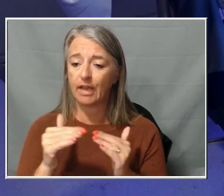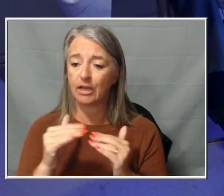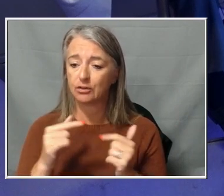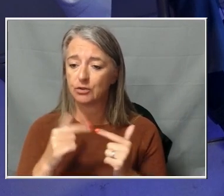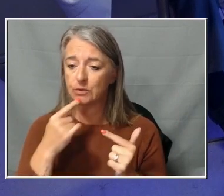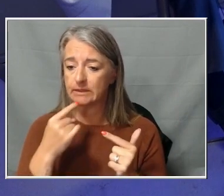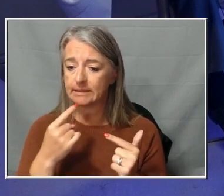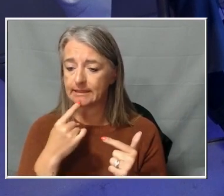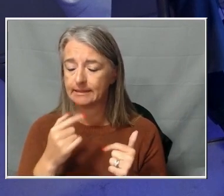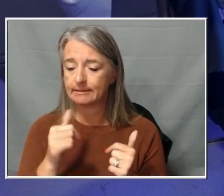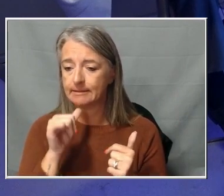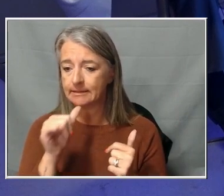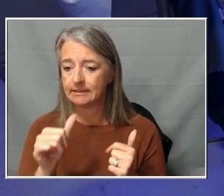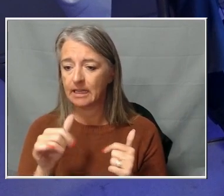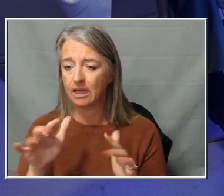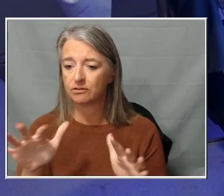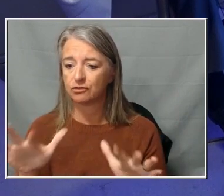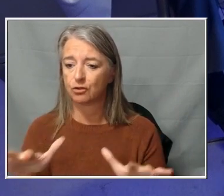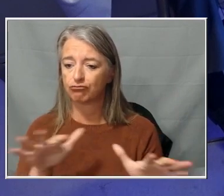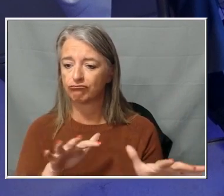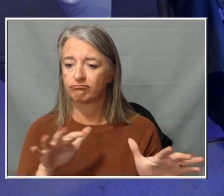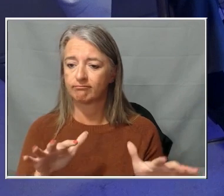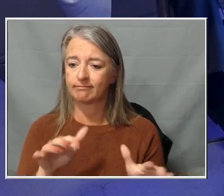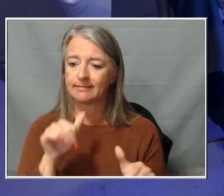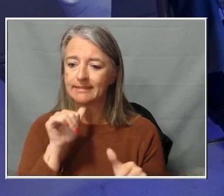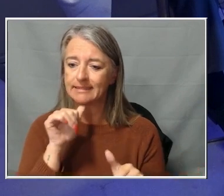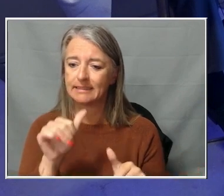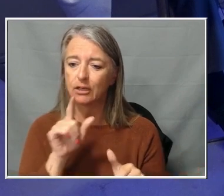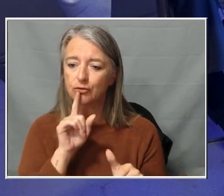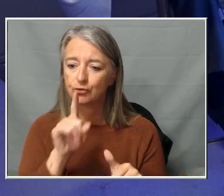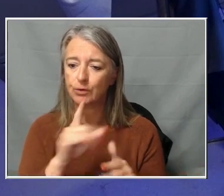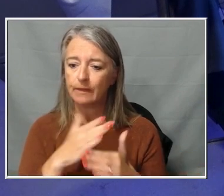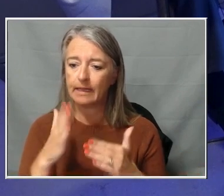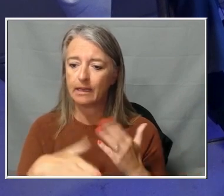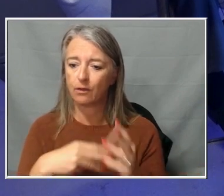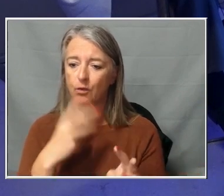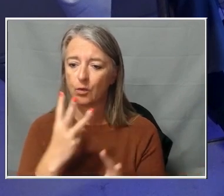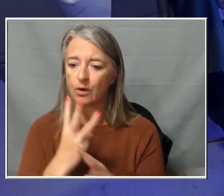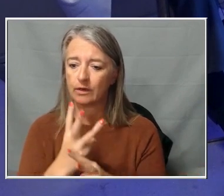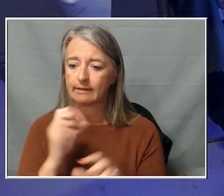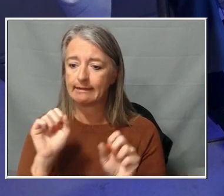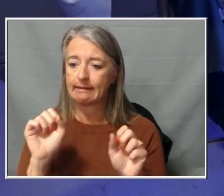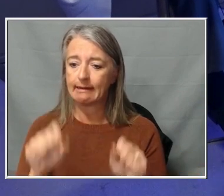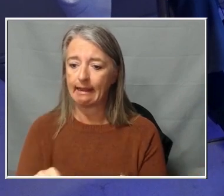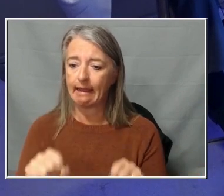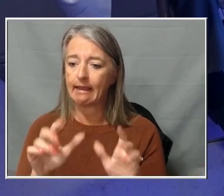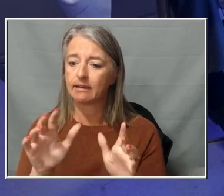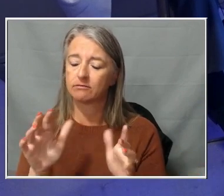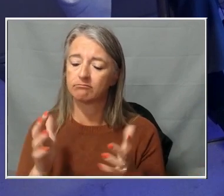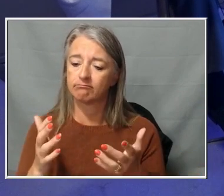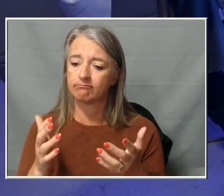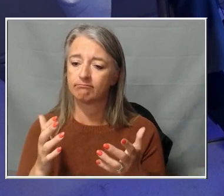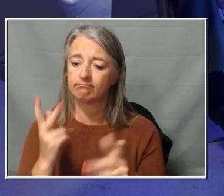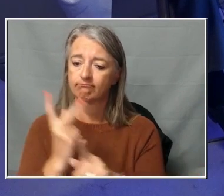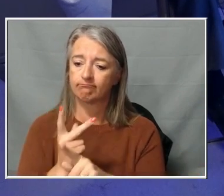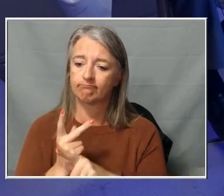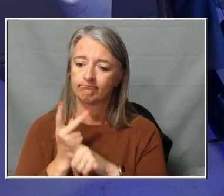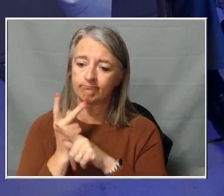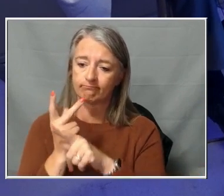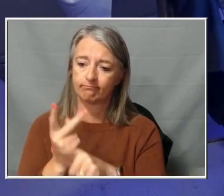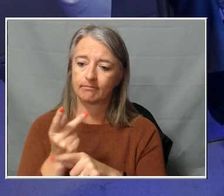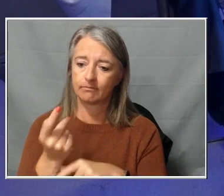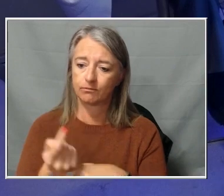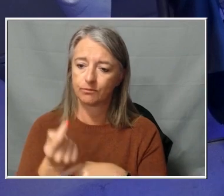be so relaxed about it, but it isn't truly the end of the world, that these can be cared for, they can be